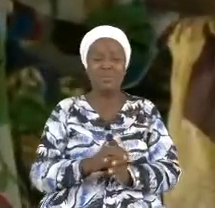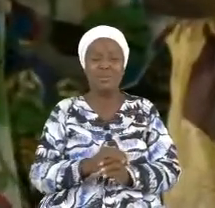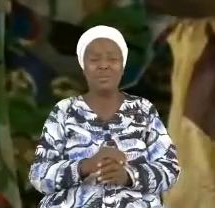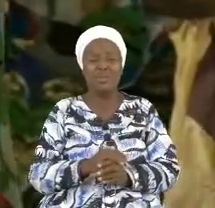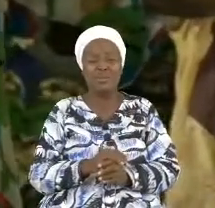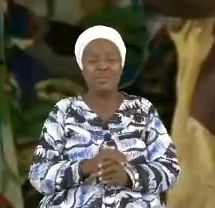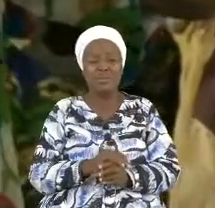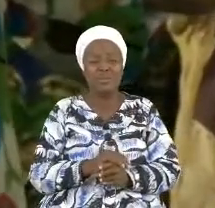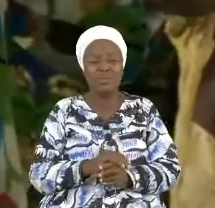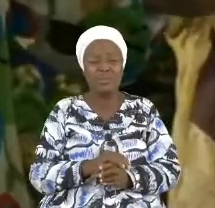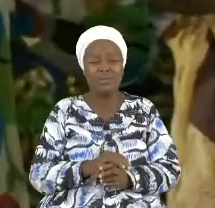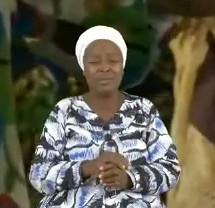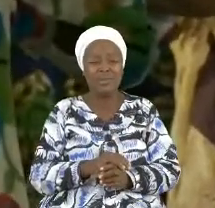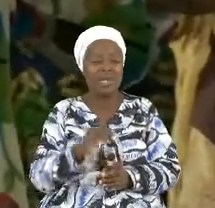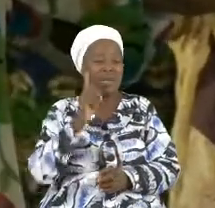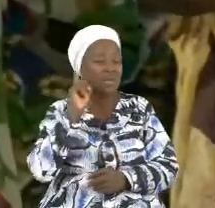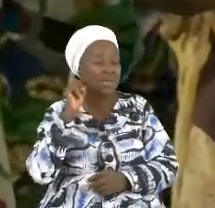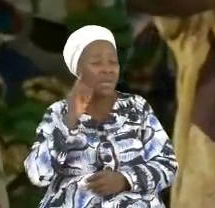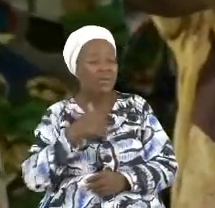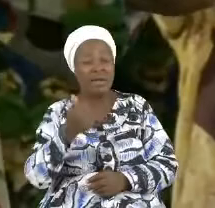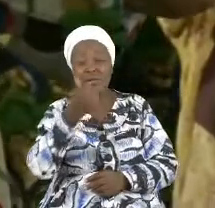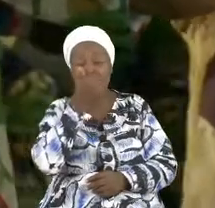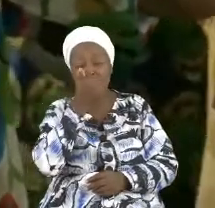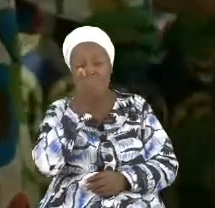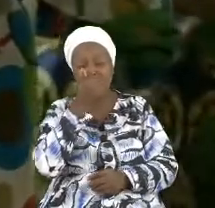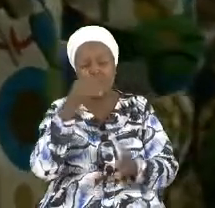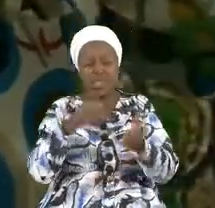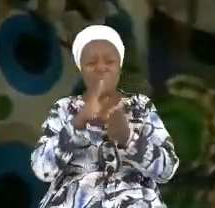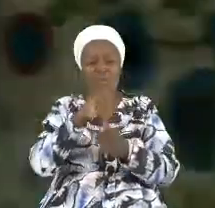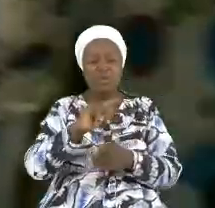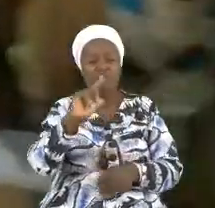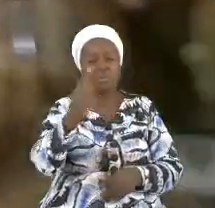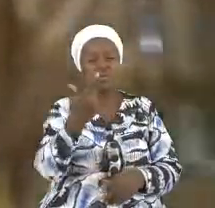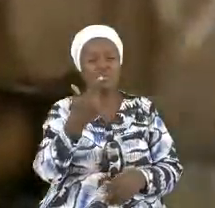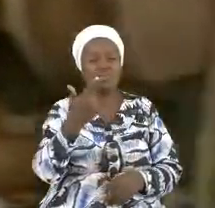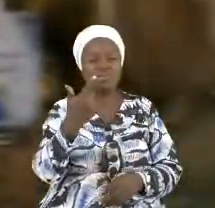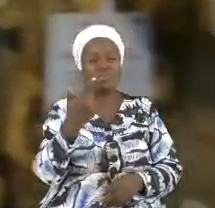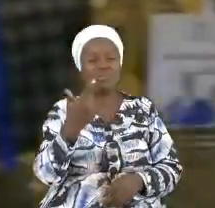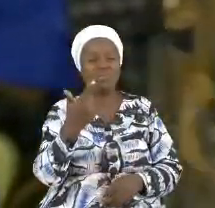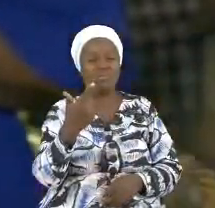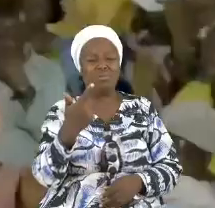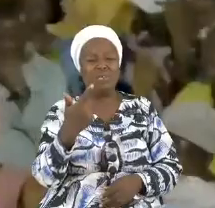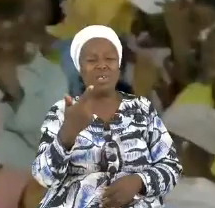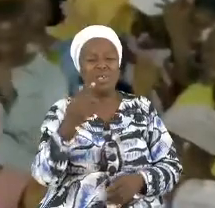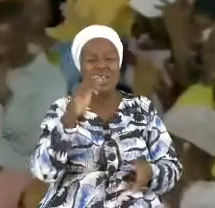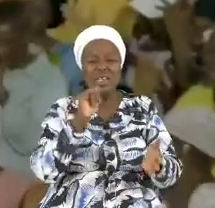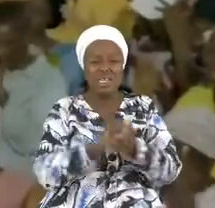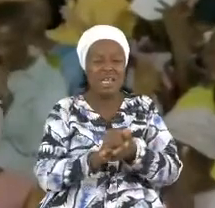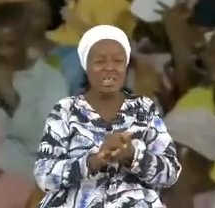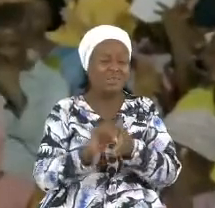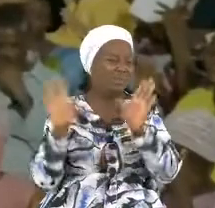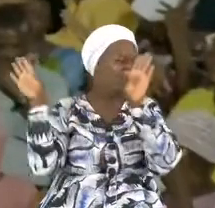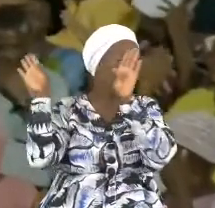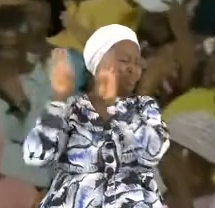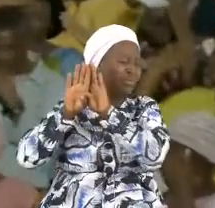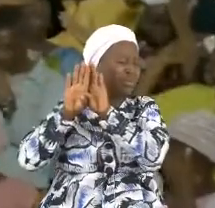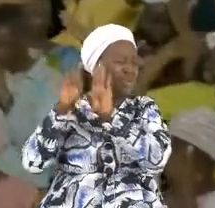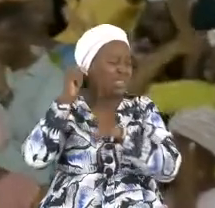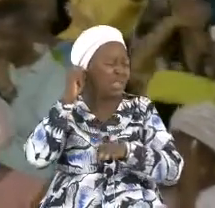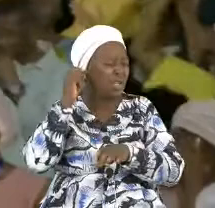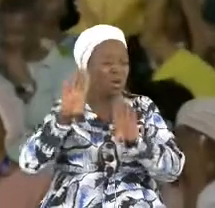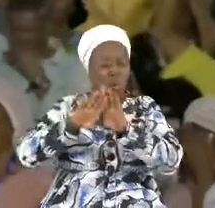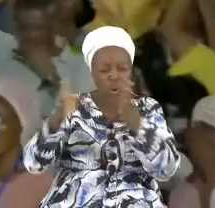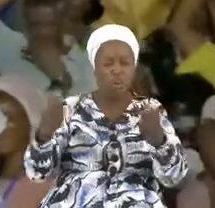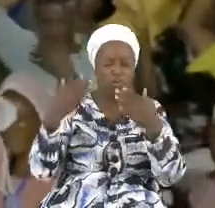Deaf and dumb, it's your turn. That blocked ear, open in Jesus'